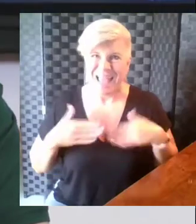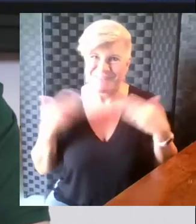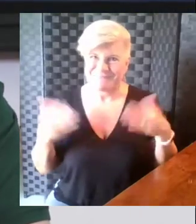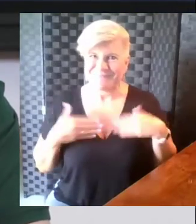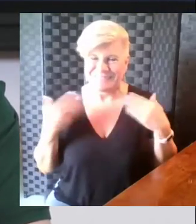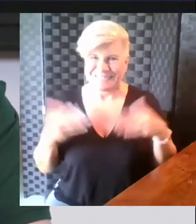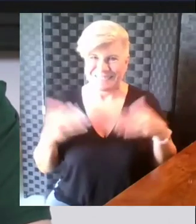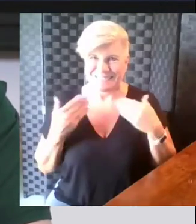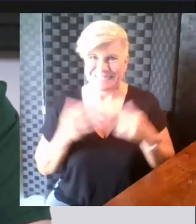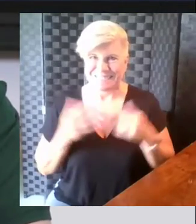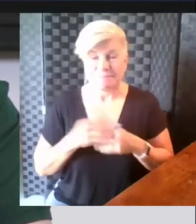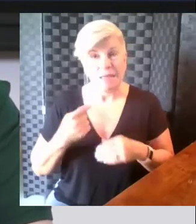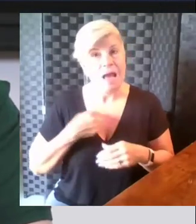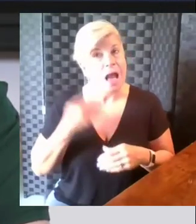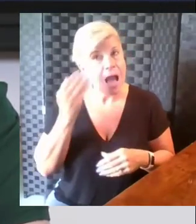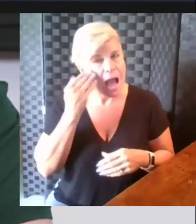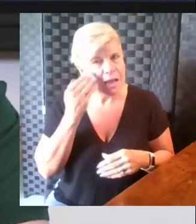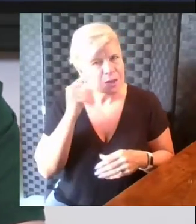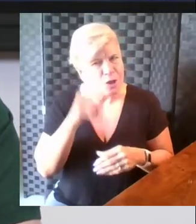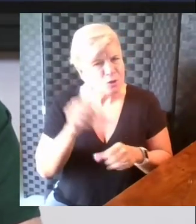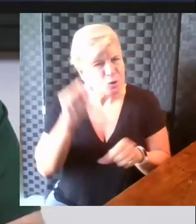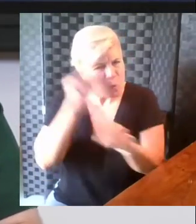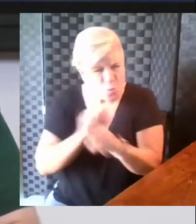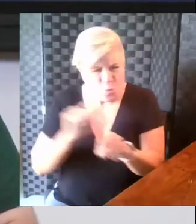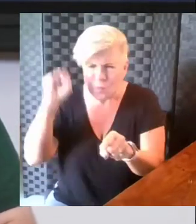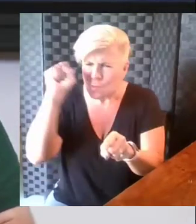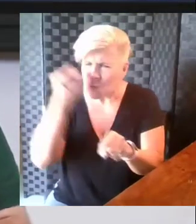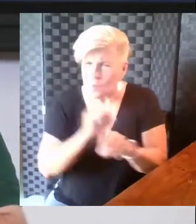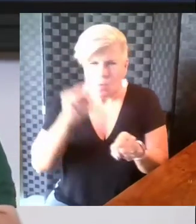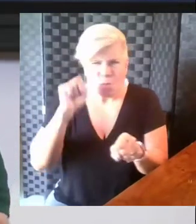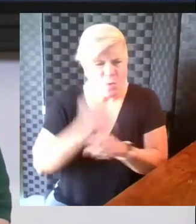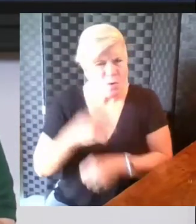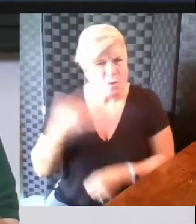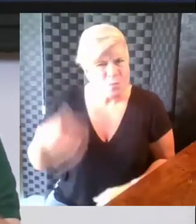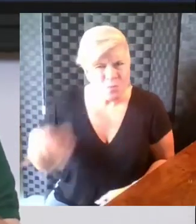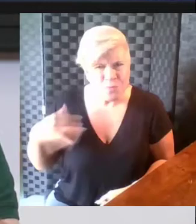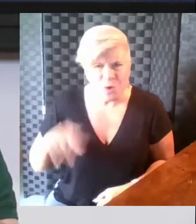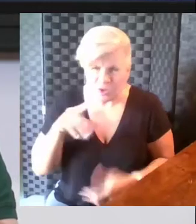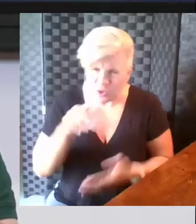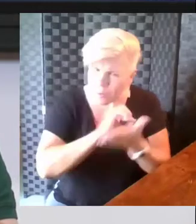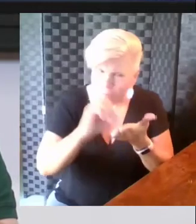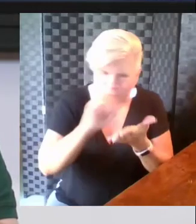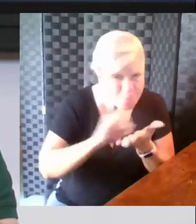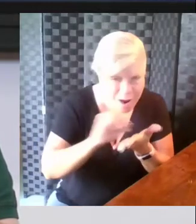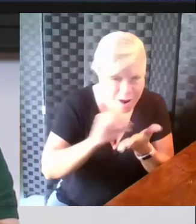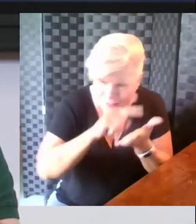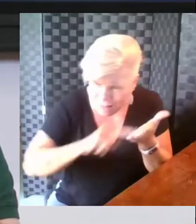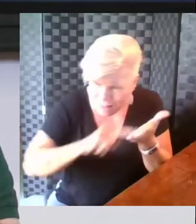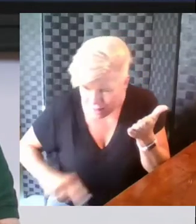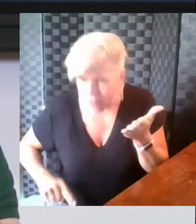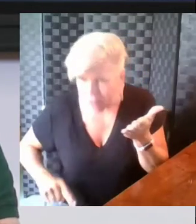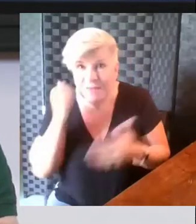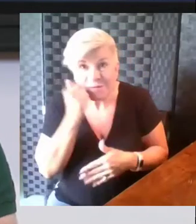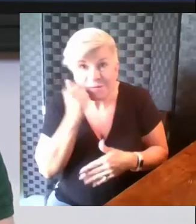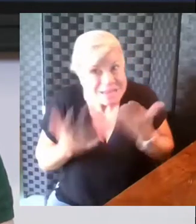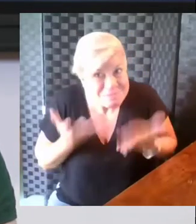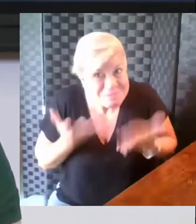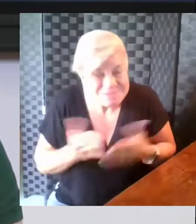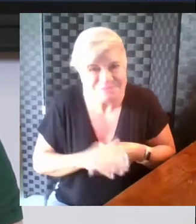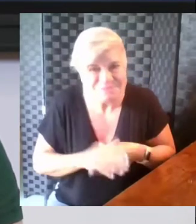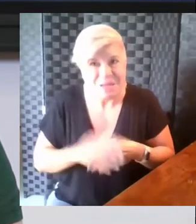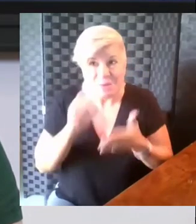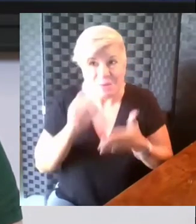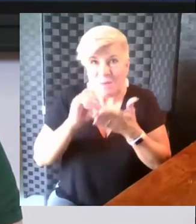happy because I know how hard you've been working, and I know you've been working in your journal every single day maybe,